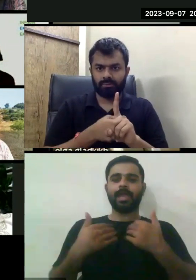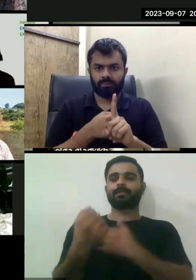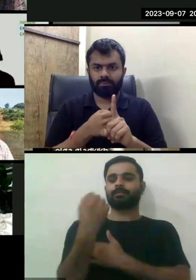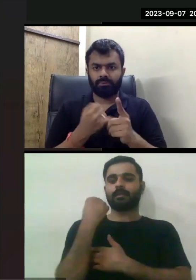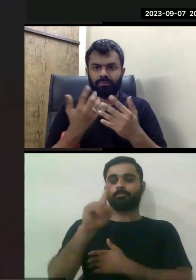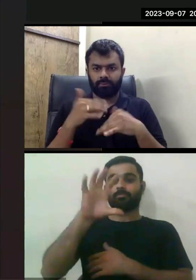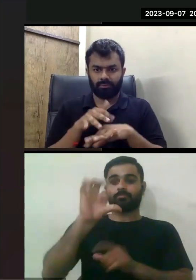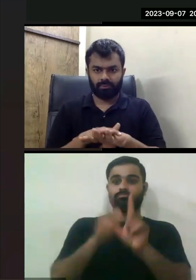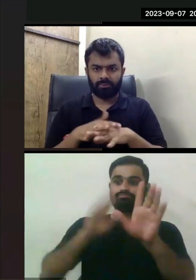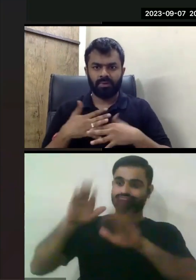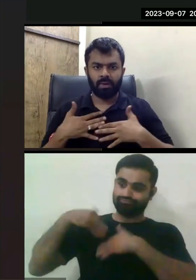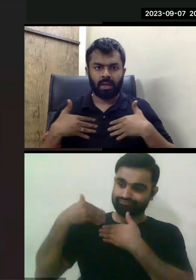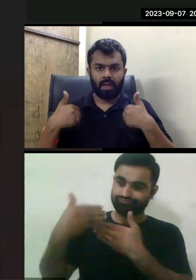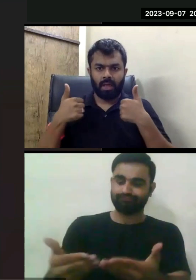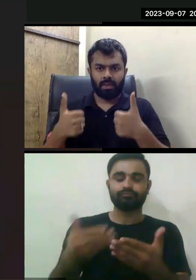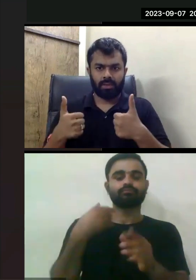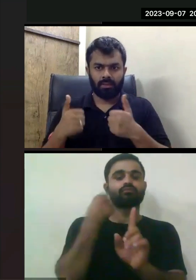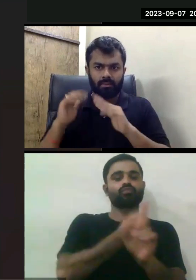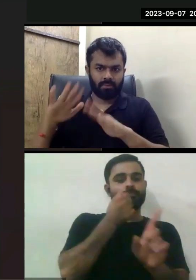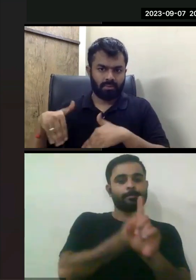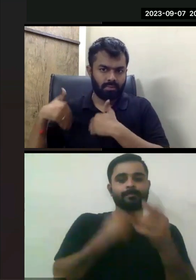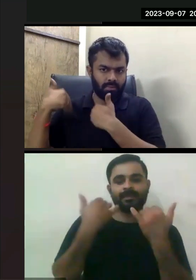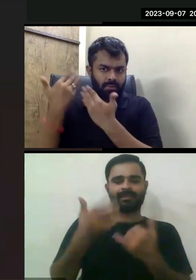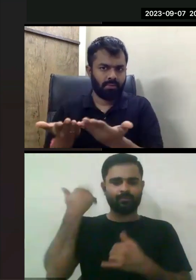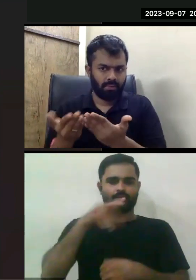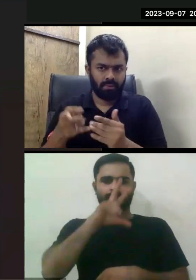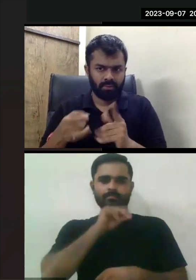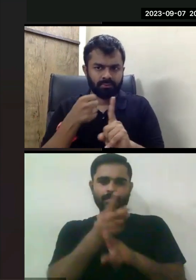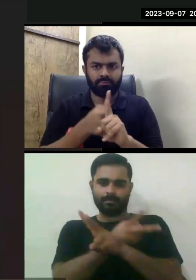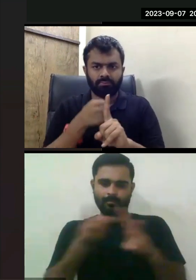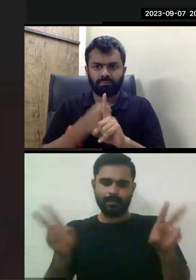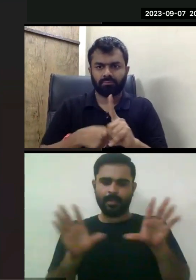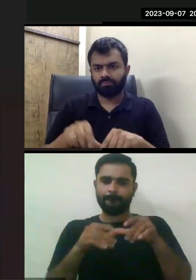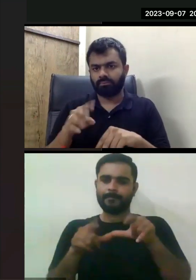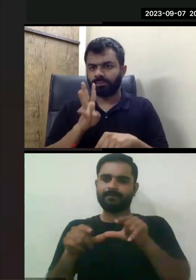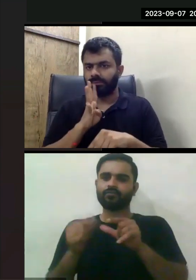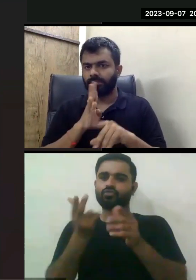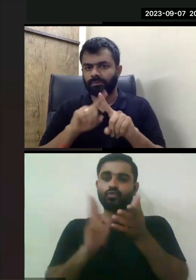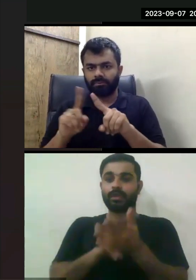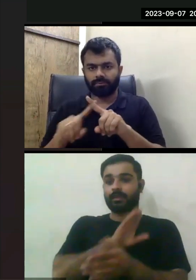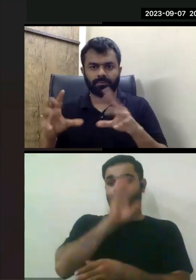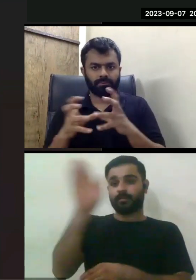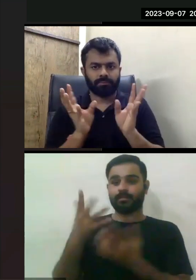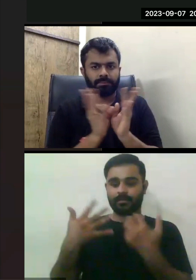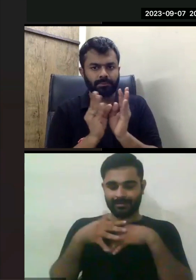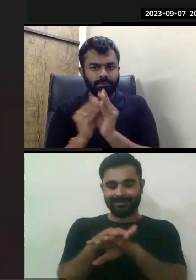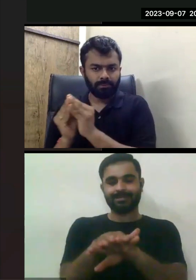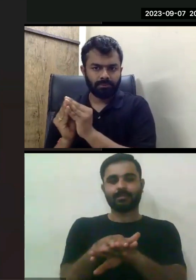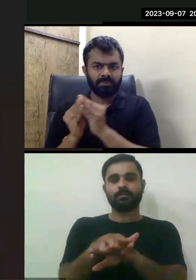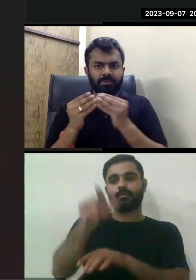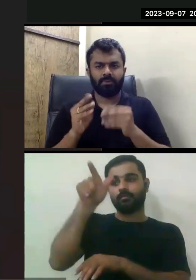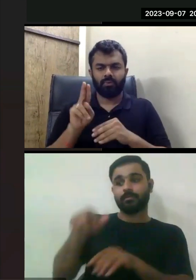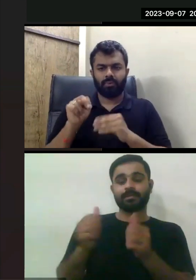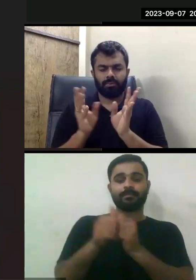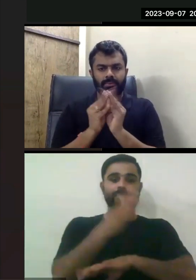years. Recently, she spoke at the multi stakeholder meeting at the United Nations on the inclusion of persons with